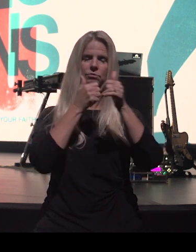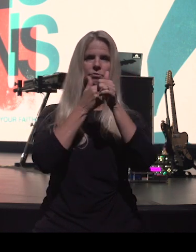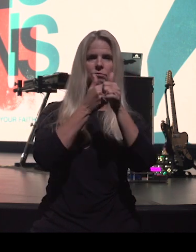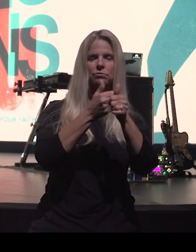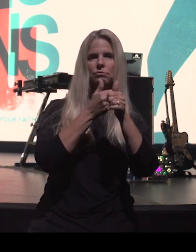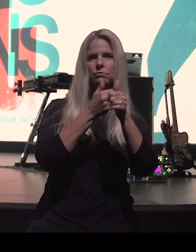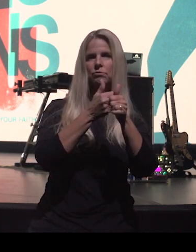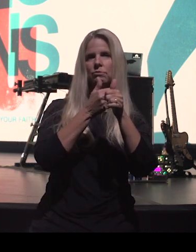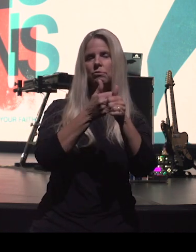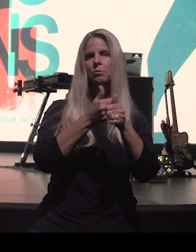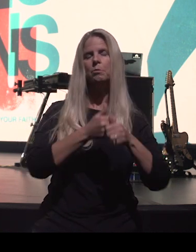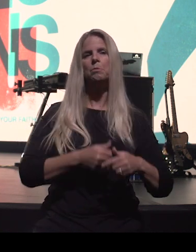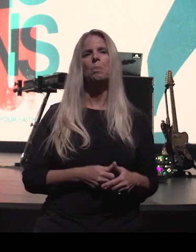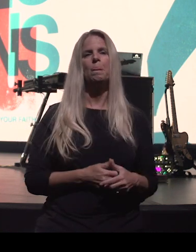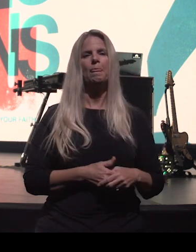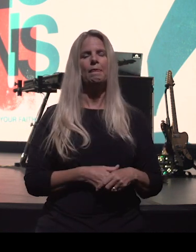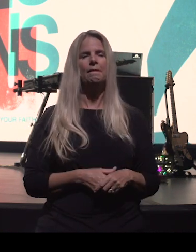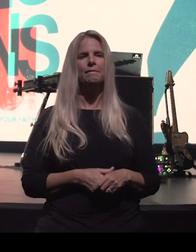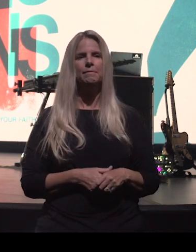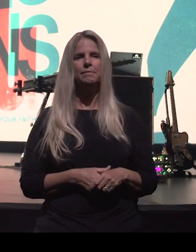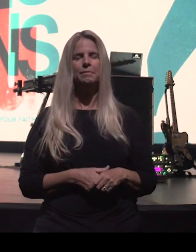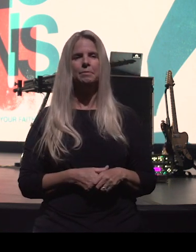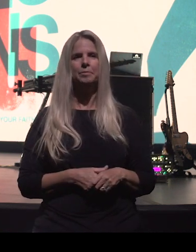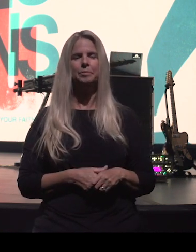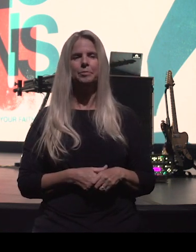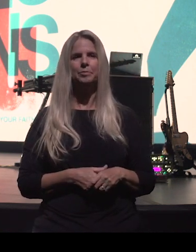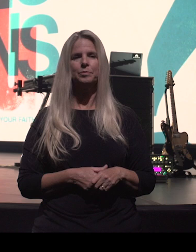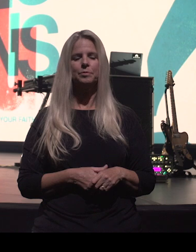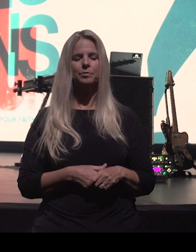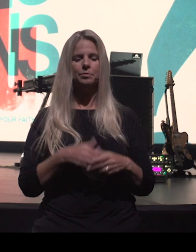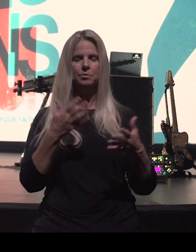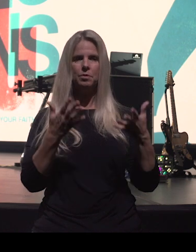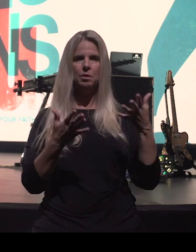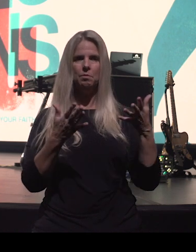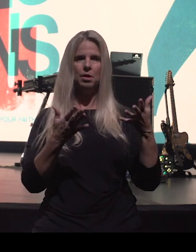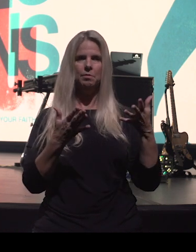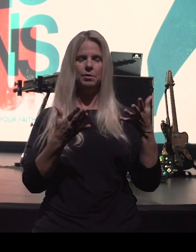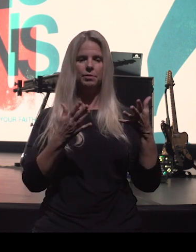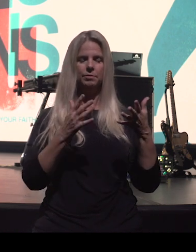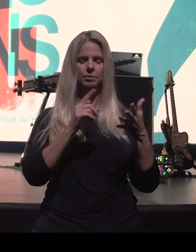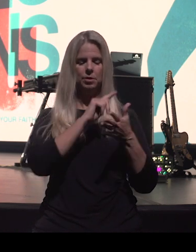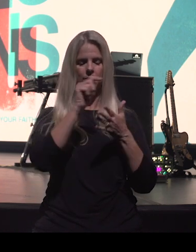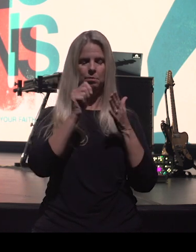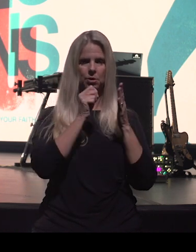It's kind of messed you up. Why not spend a period of time really focusing on